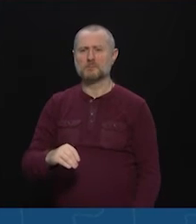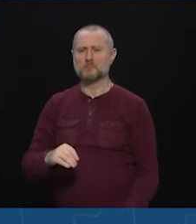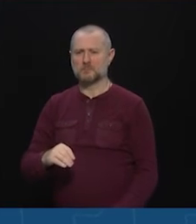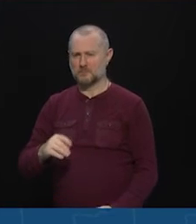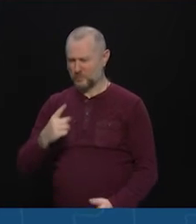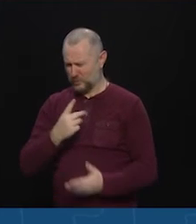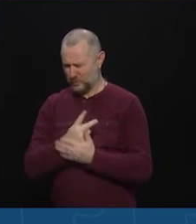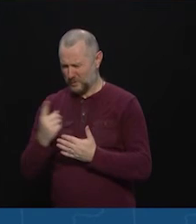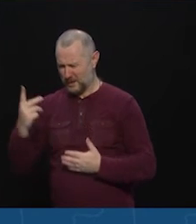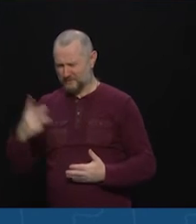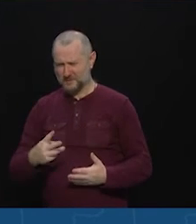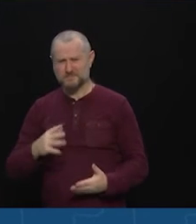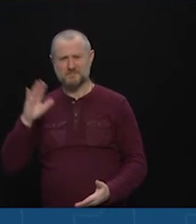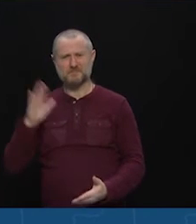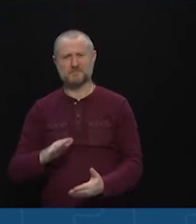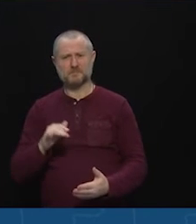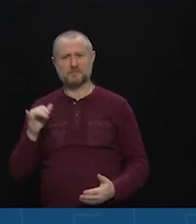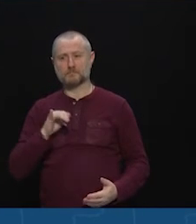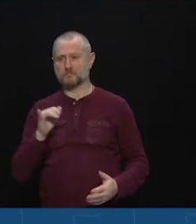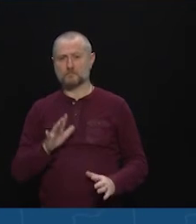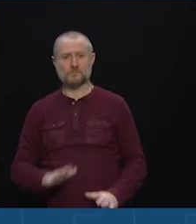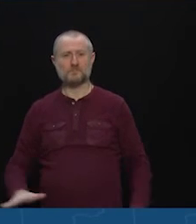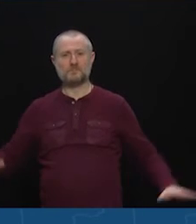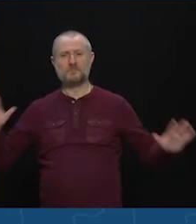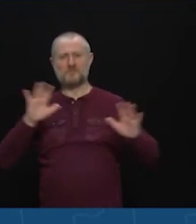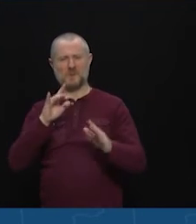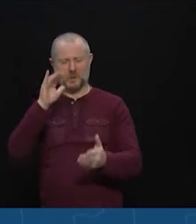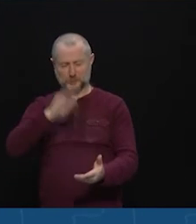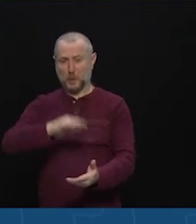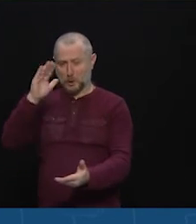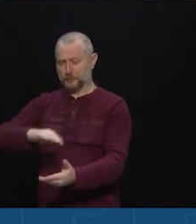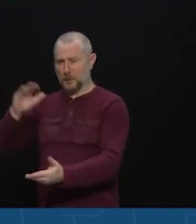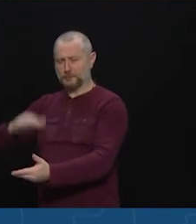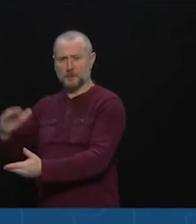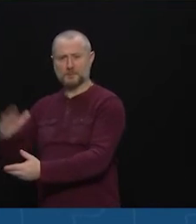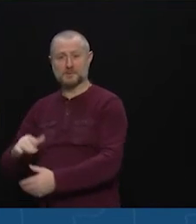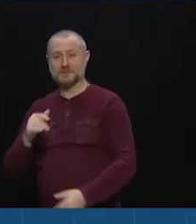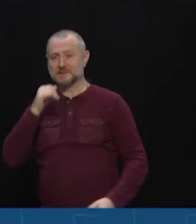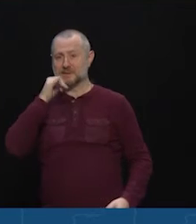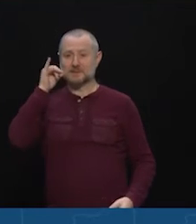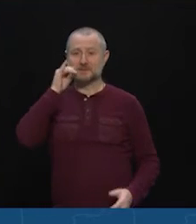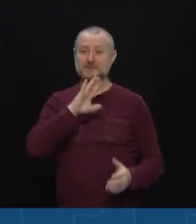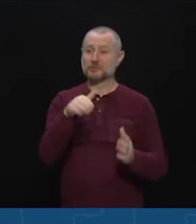are declining, including upstate. Yesterday, our Central New York case were